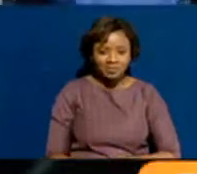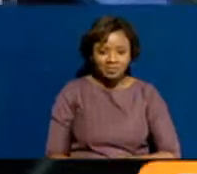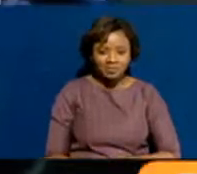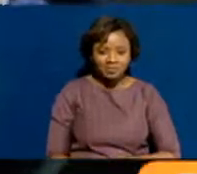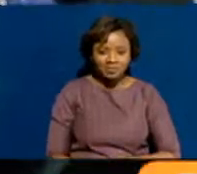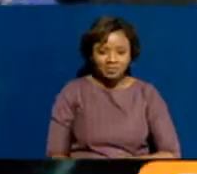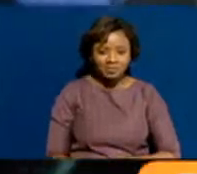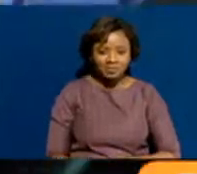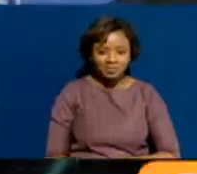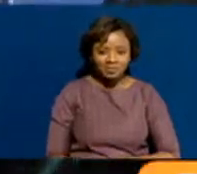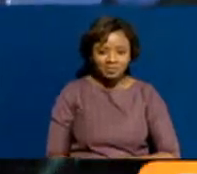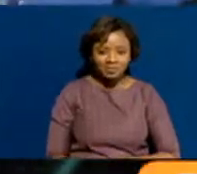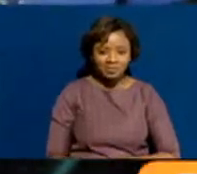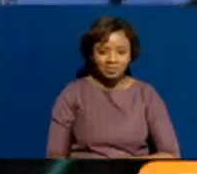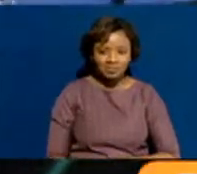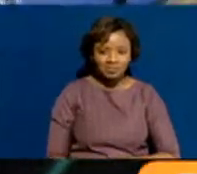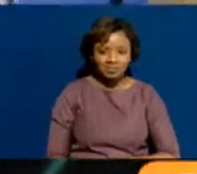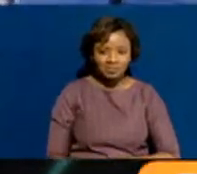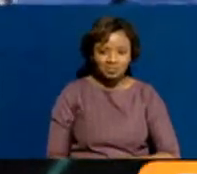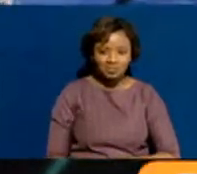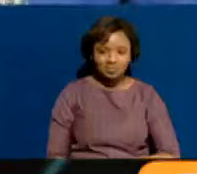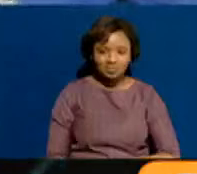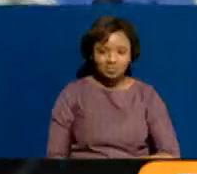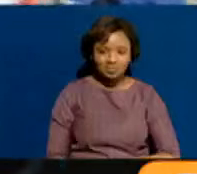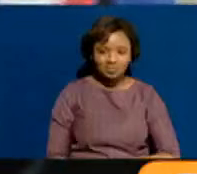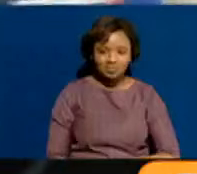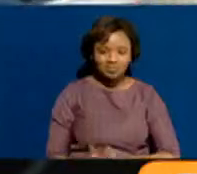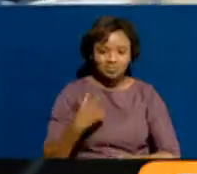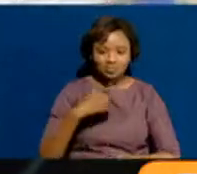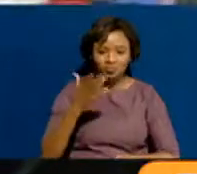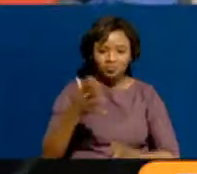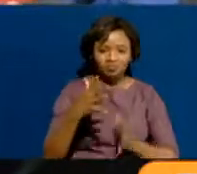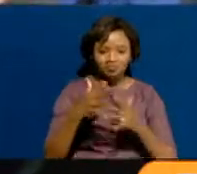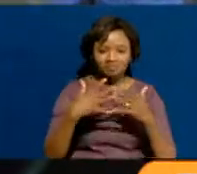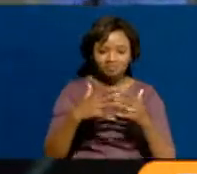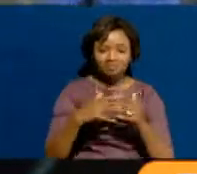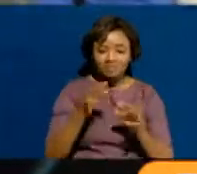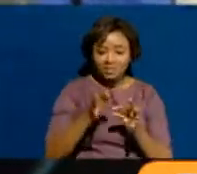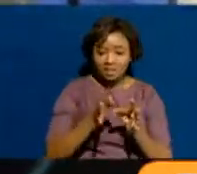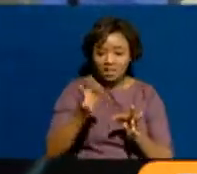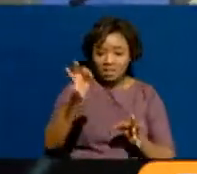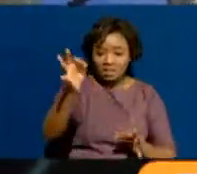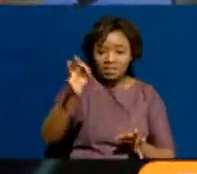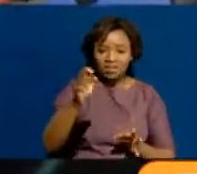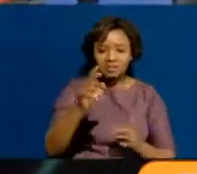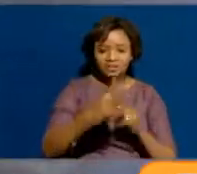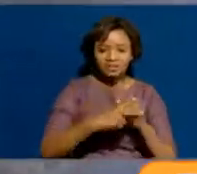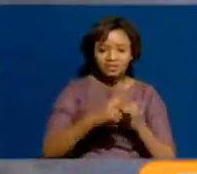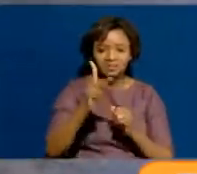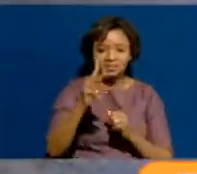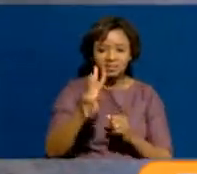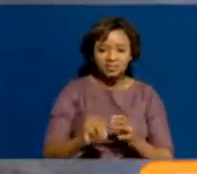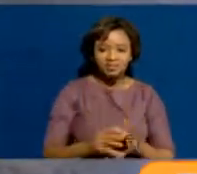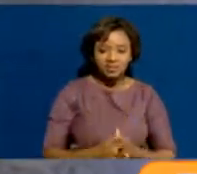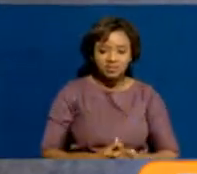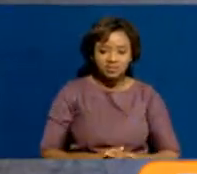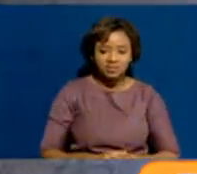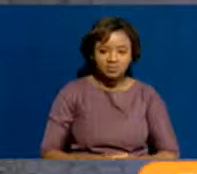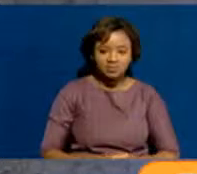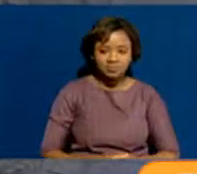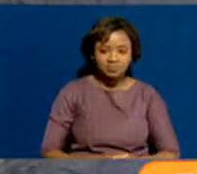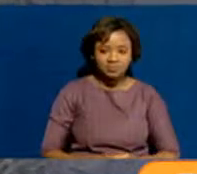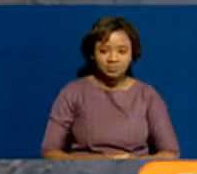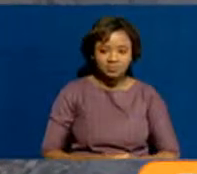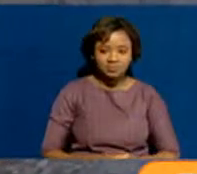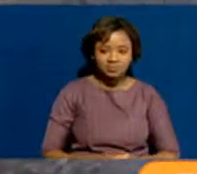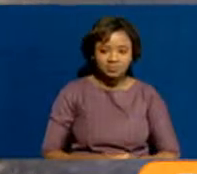We are at the gates. We are entering the Sinai, the 7 kilometers climb. For us, if you back directly